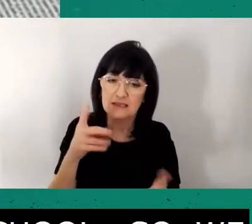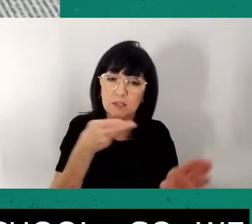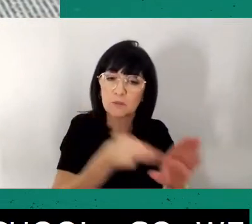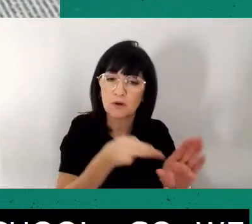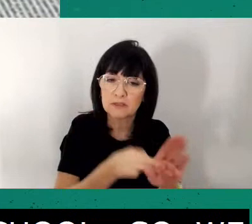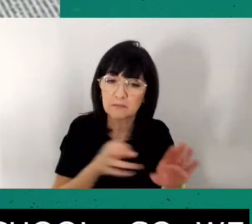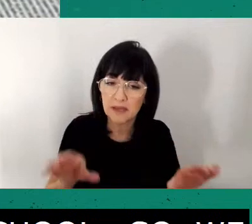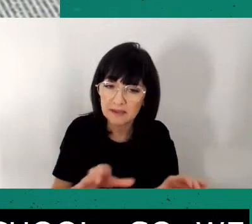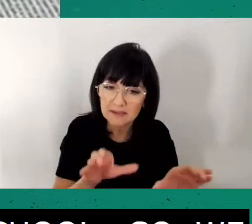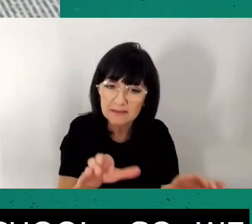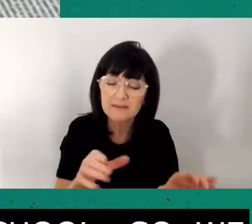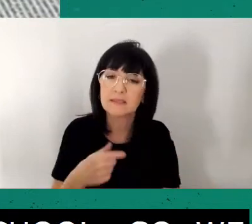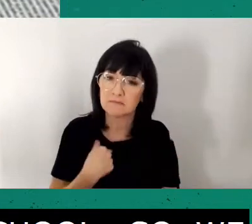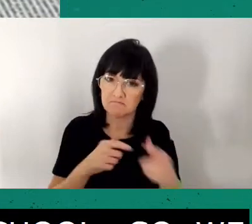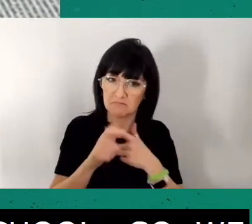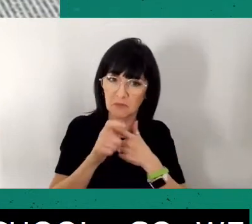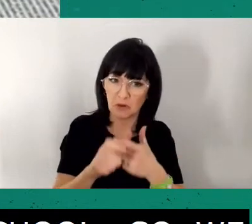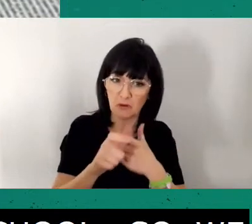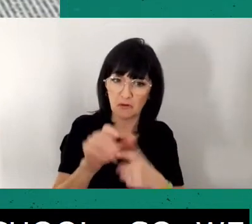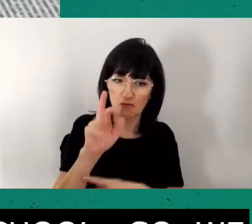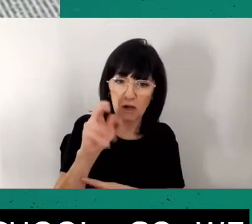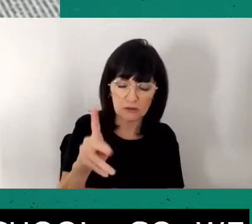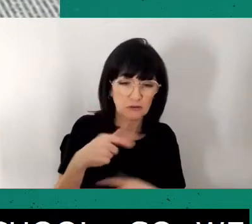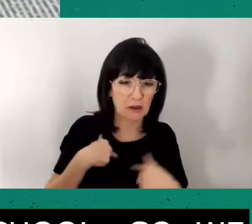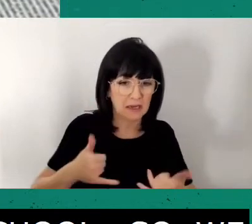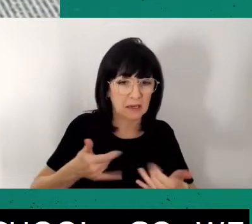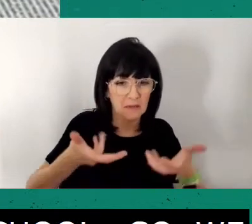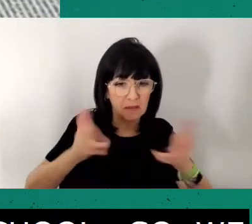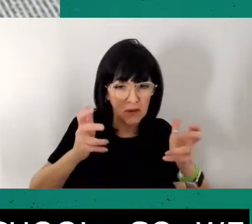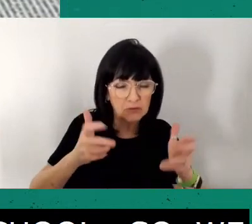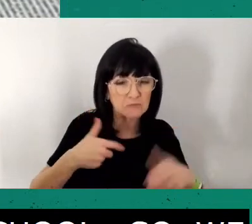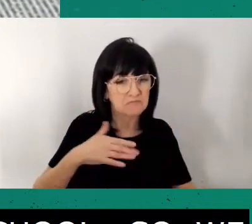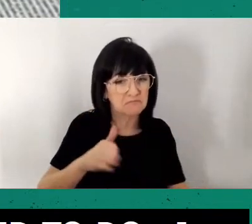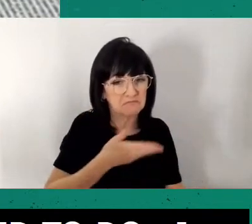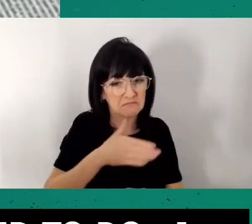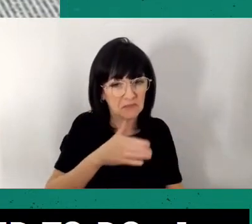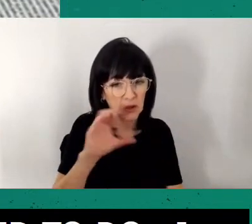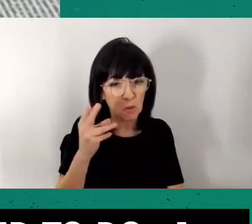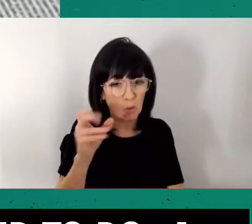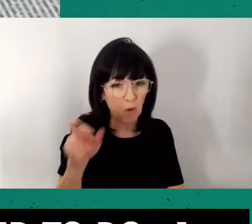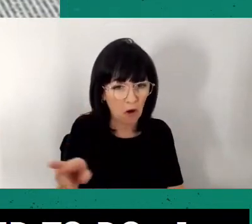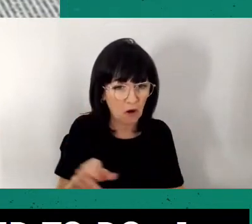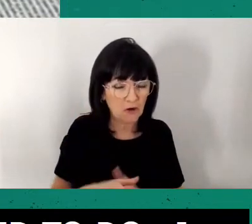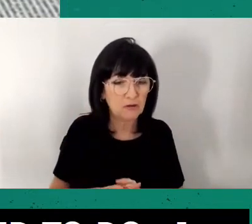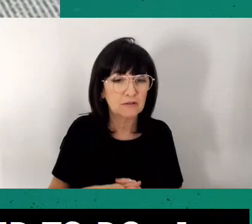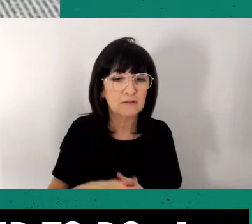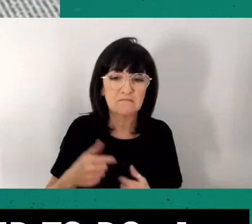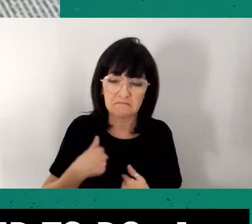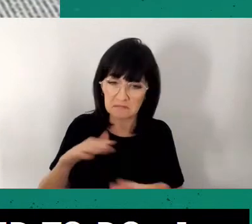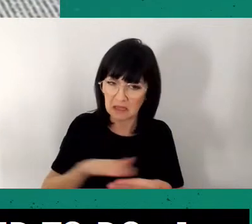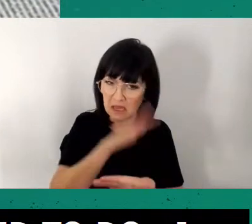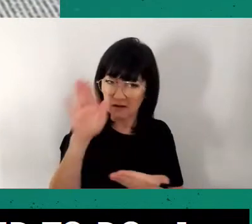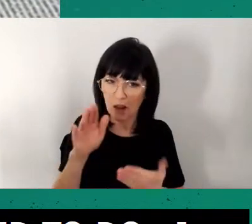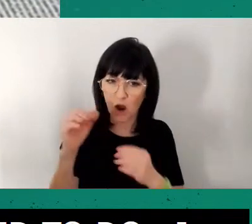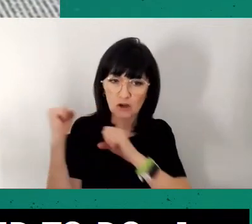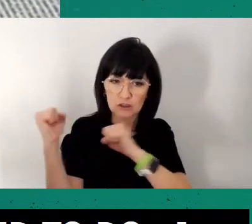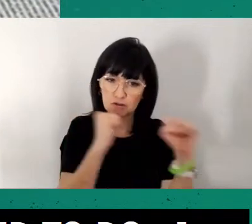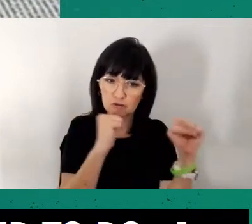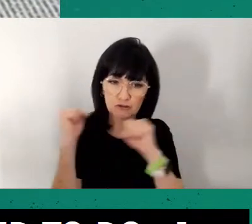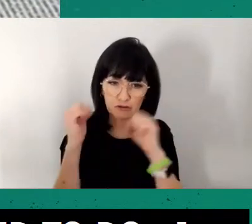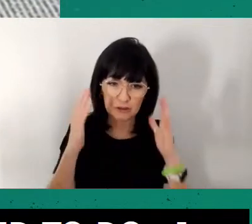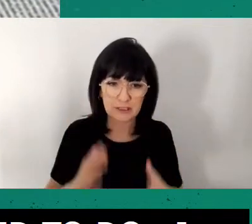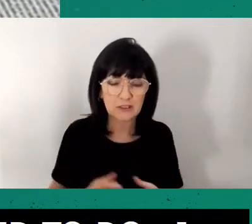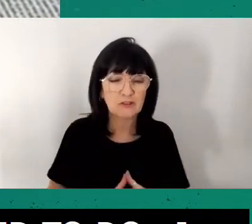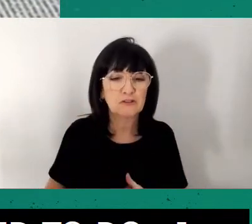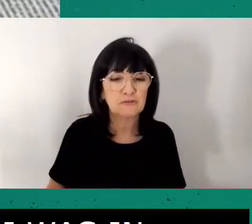I ran track, played basketball, sang on the choir, was a college cheerleader. I actually